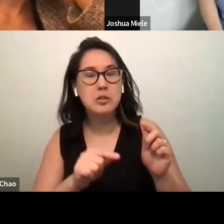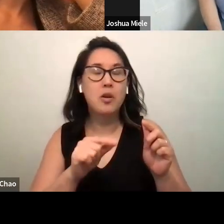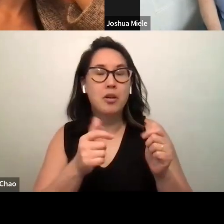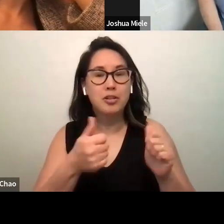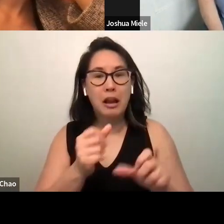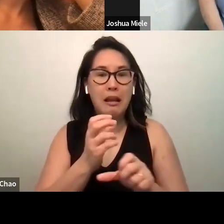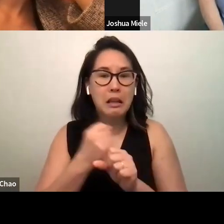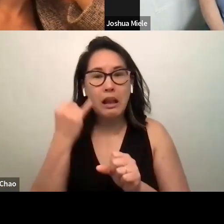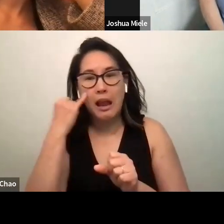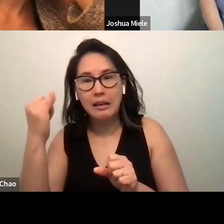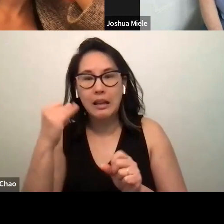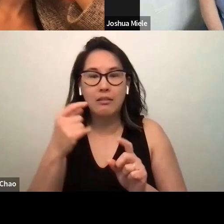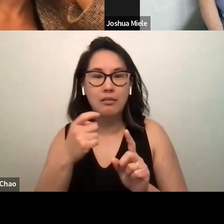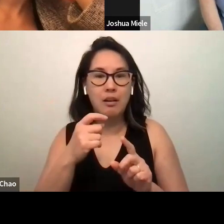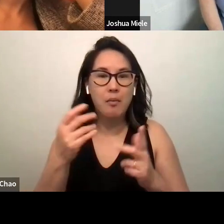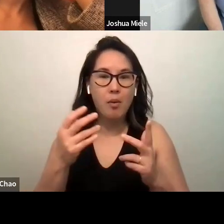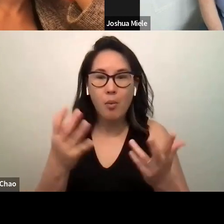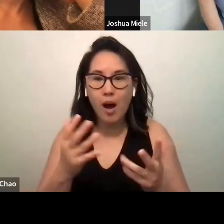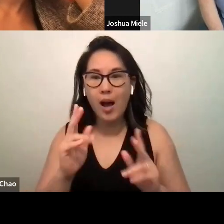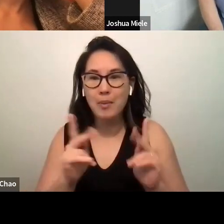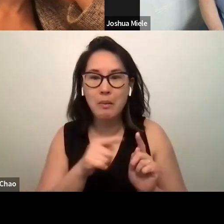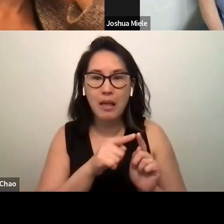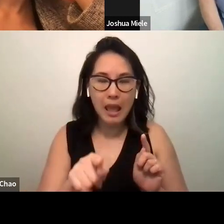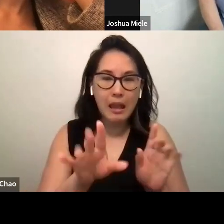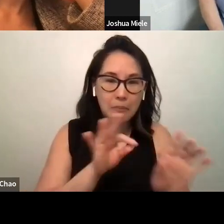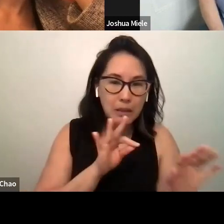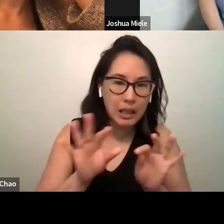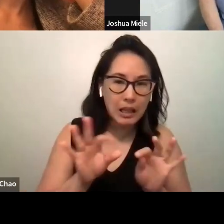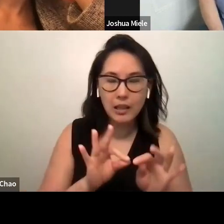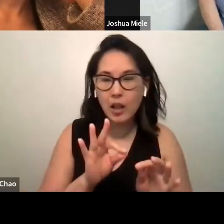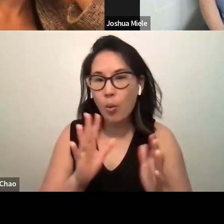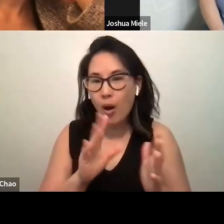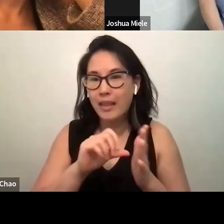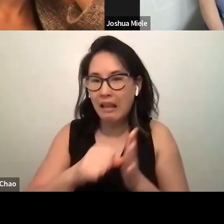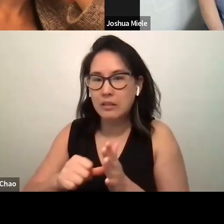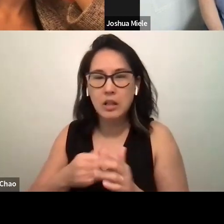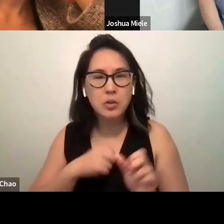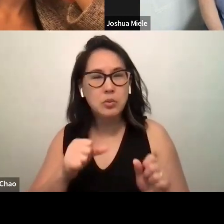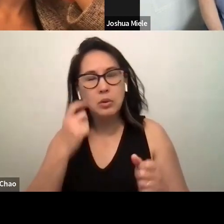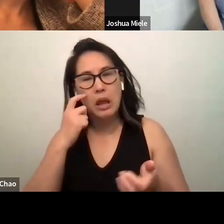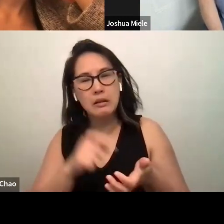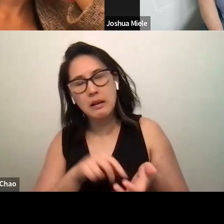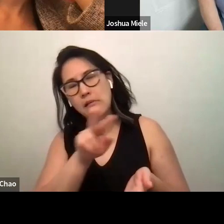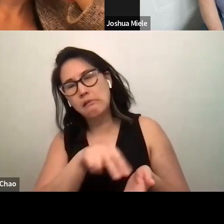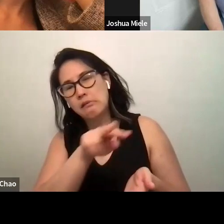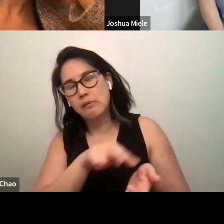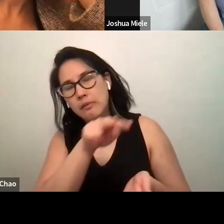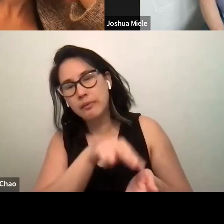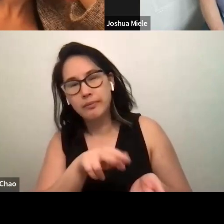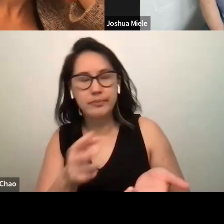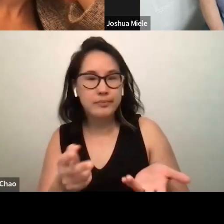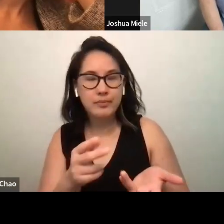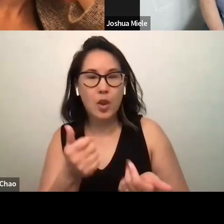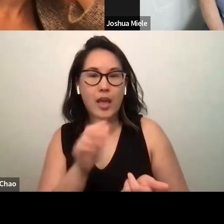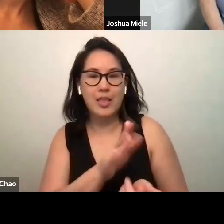the type of things that the person has chosen to emphasize. I can sort of tell, what